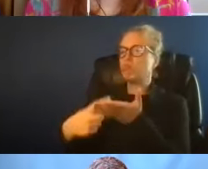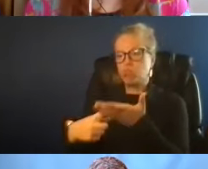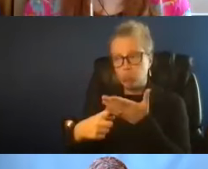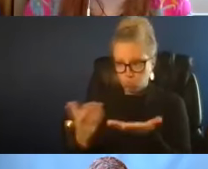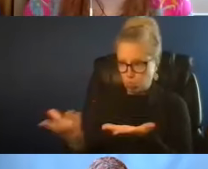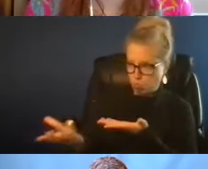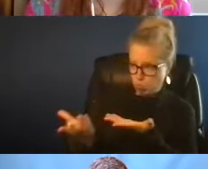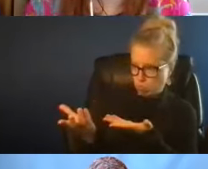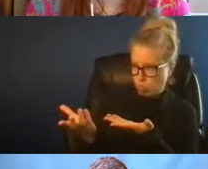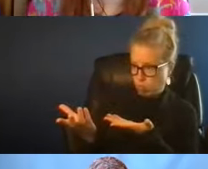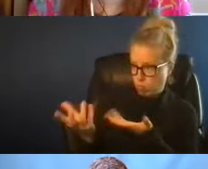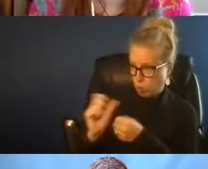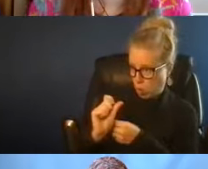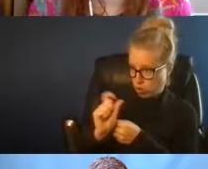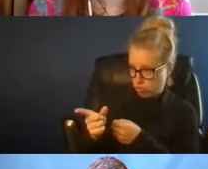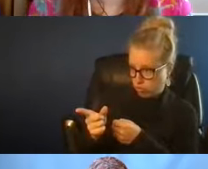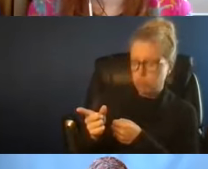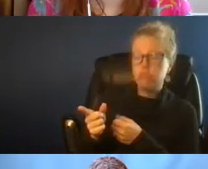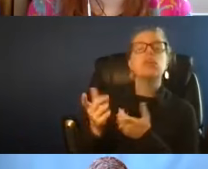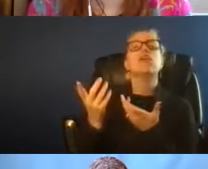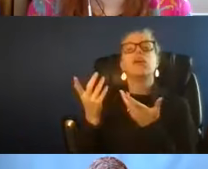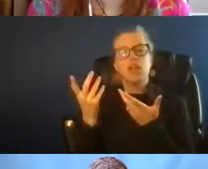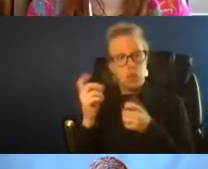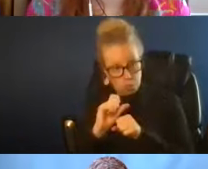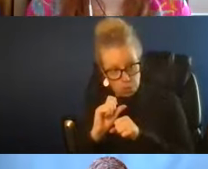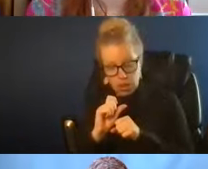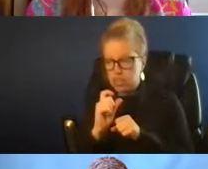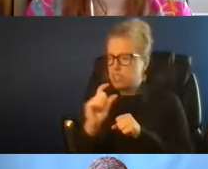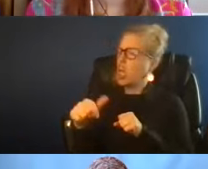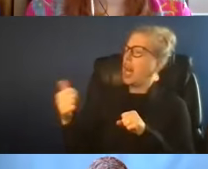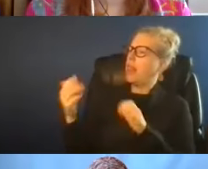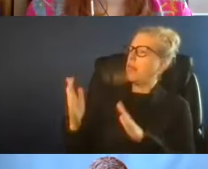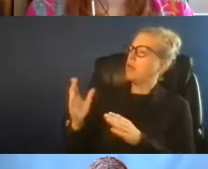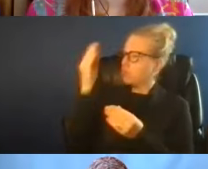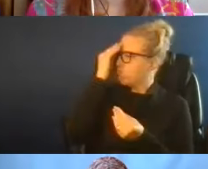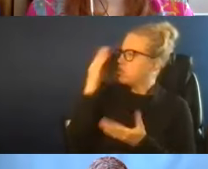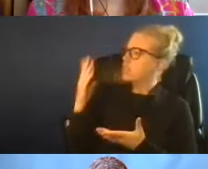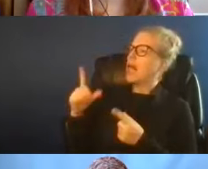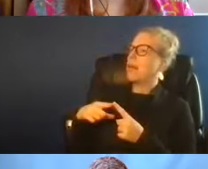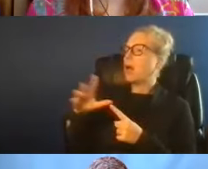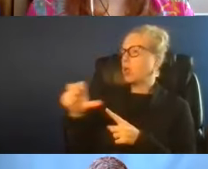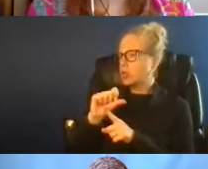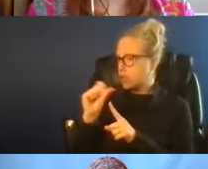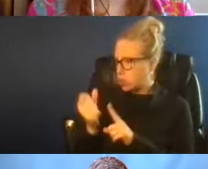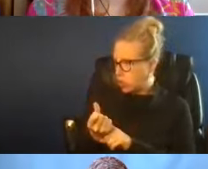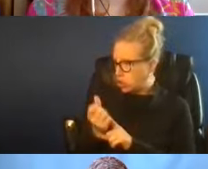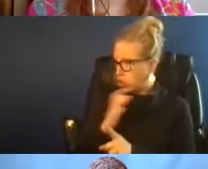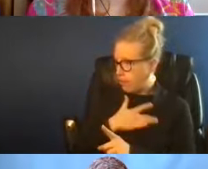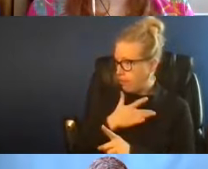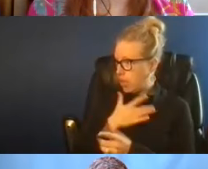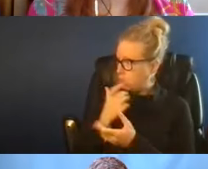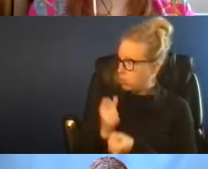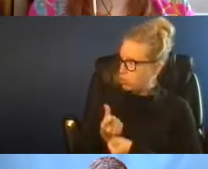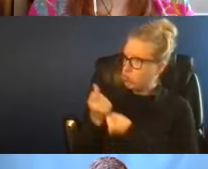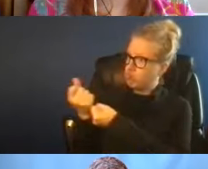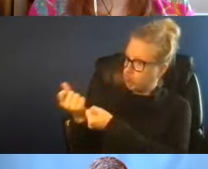do you work? If you work, is there somebody else that you can tell about this situation? Is there somebody else that you